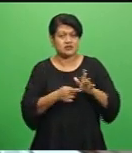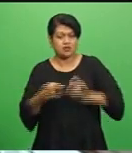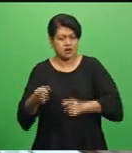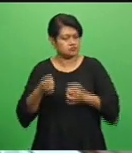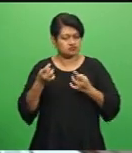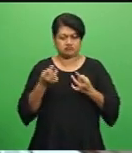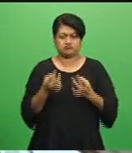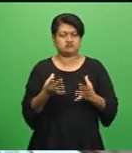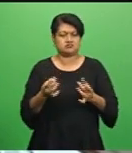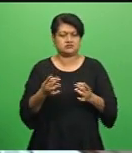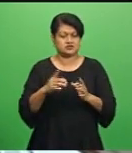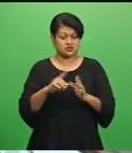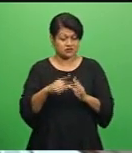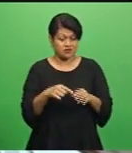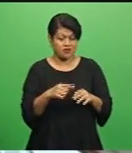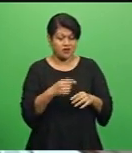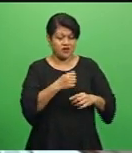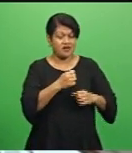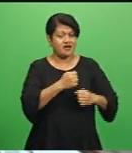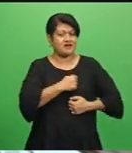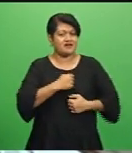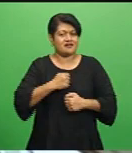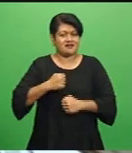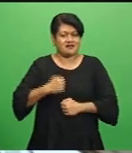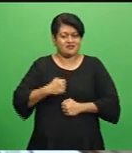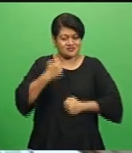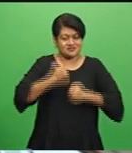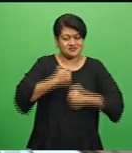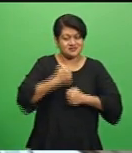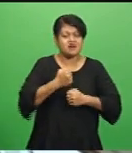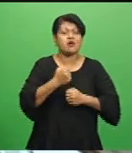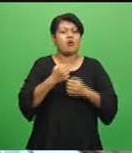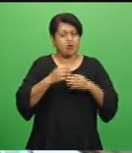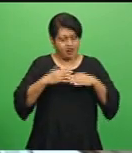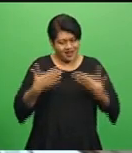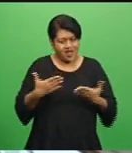Engineers, RFMF engineers are currently working on some of the schools